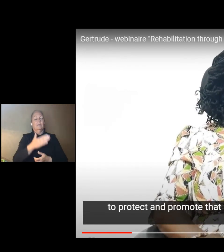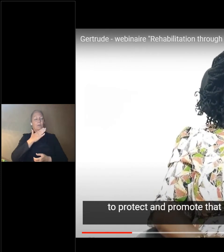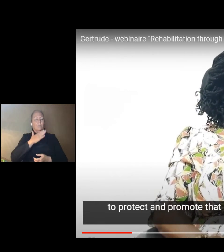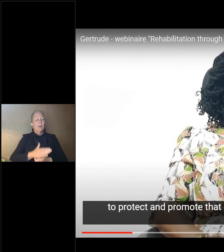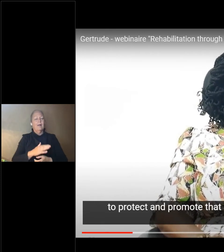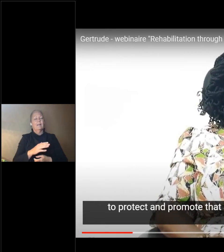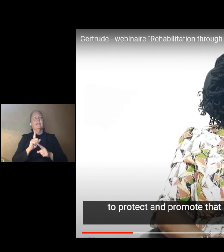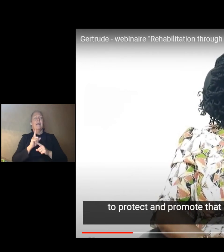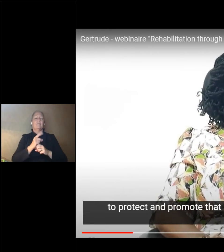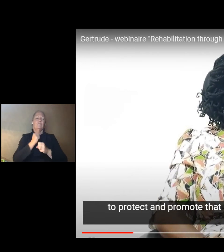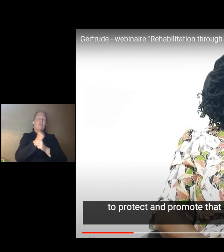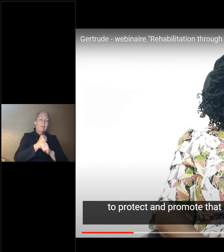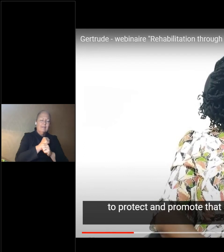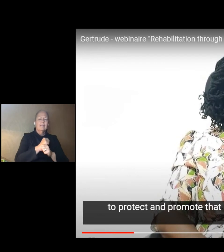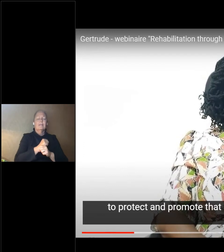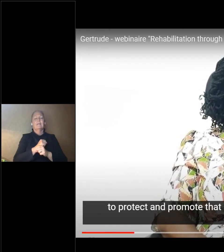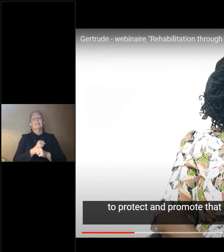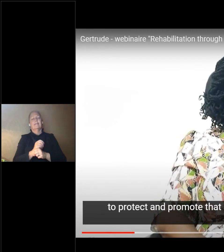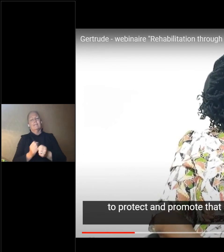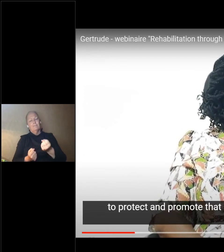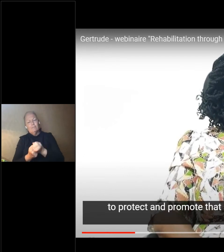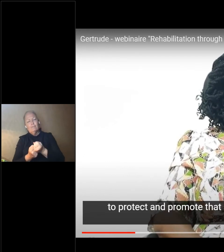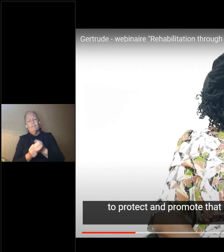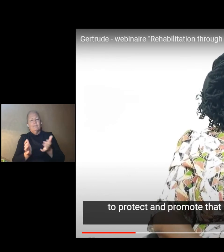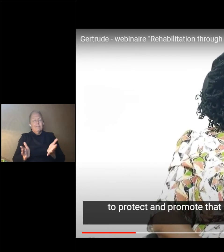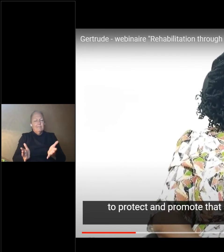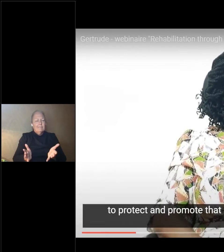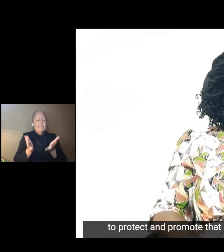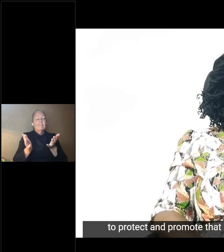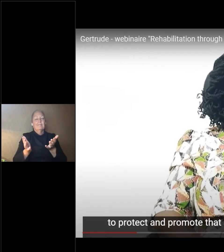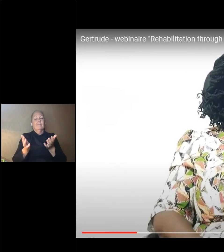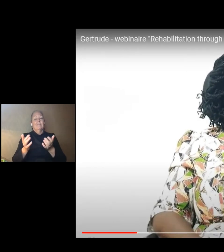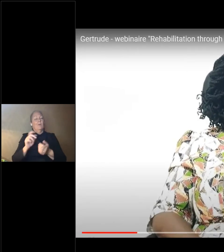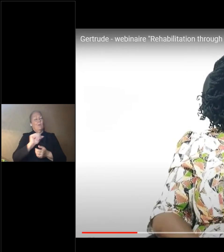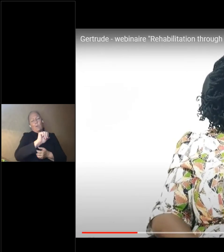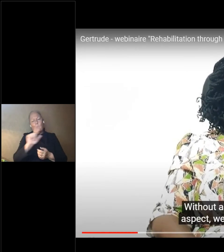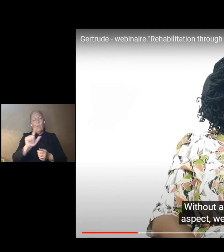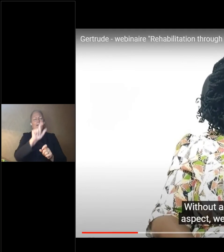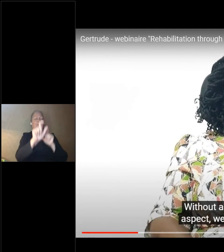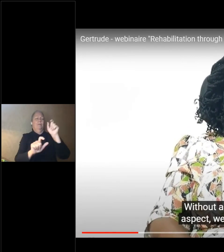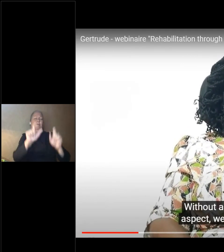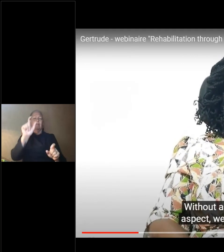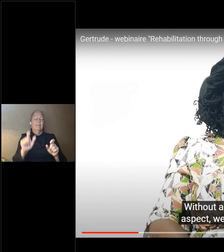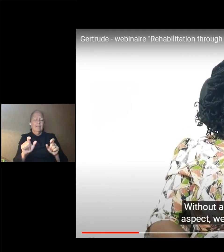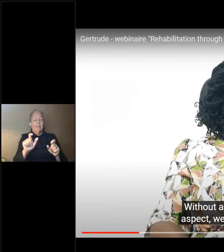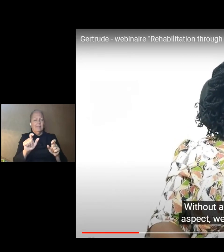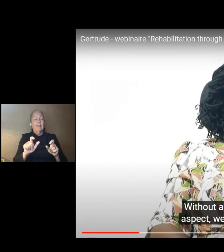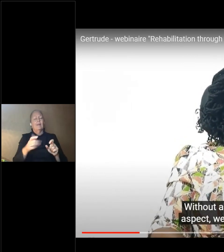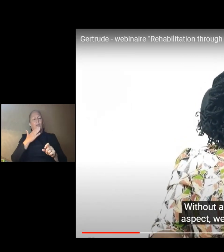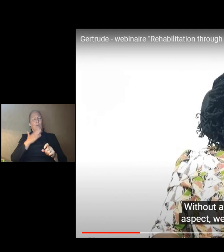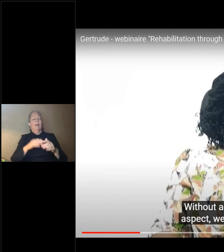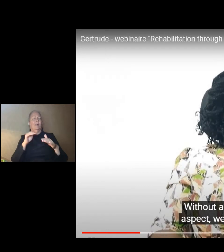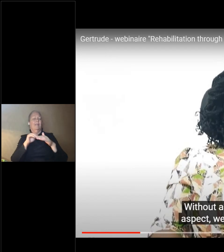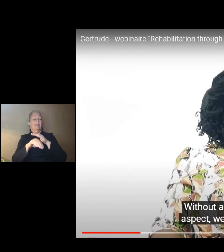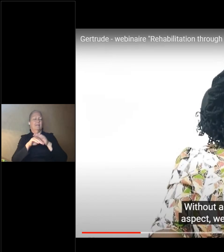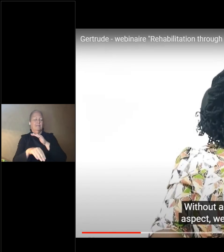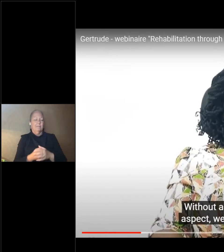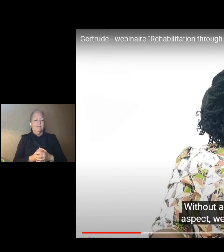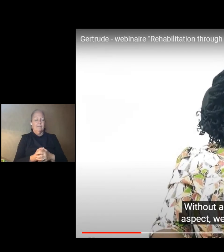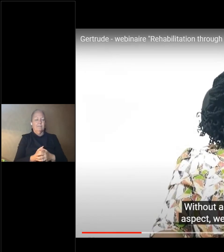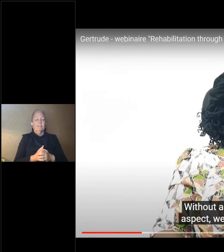that all persons with disabilities can access quality rehabilitation. Without assistive technologies in